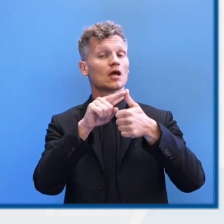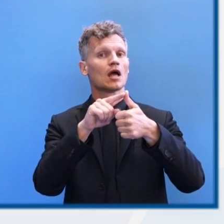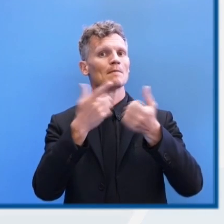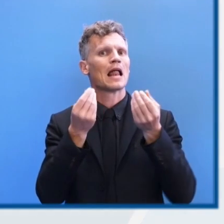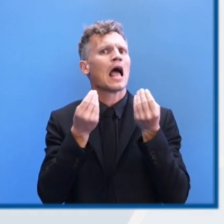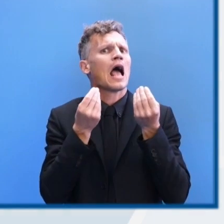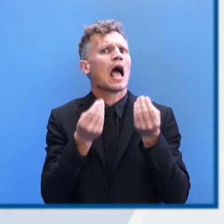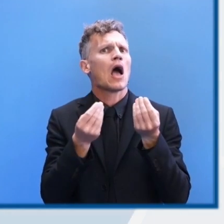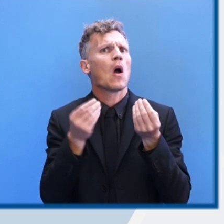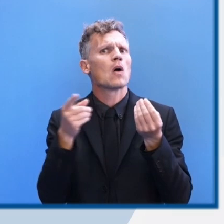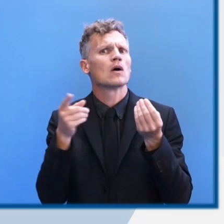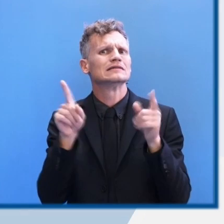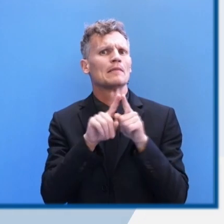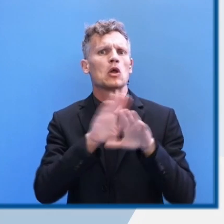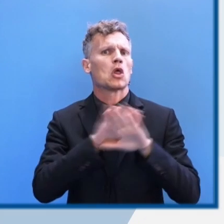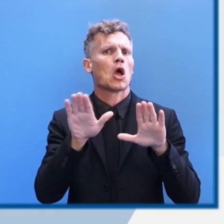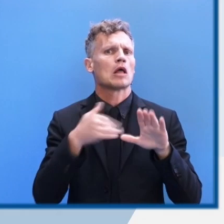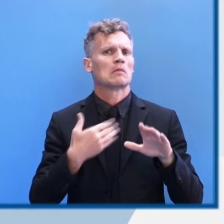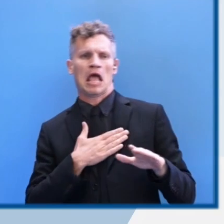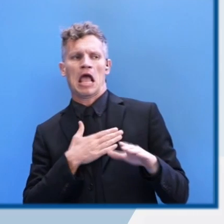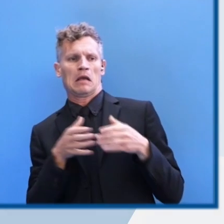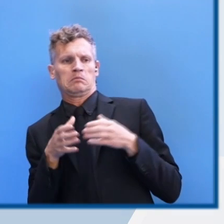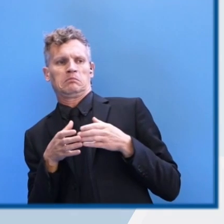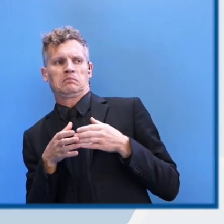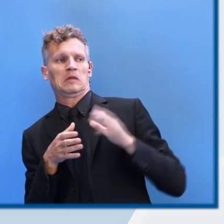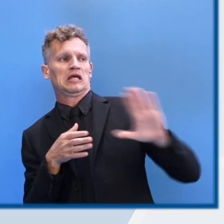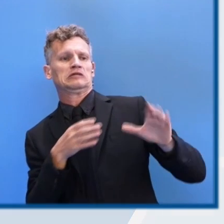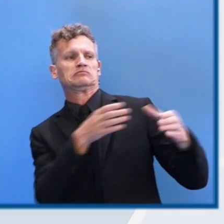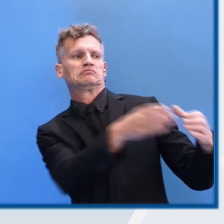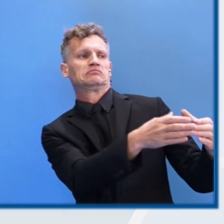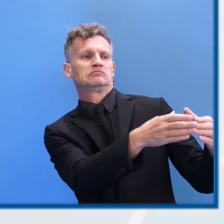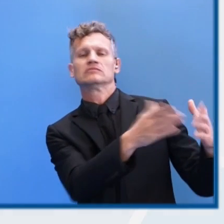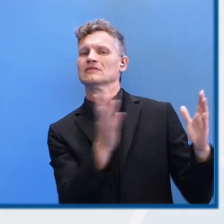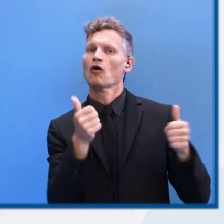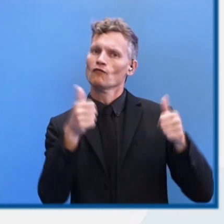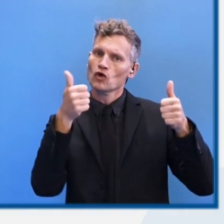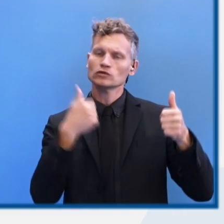to collaborate. And then it is important to build